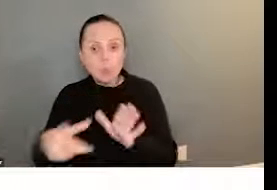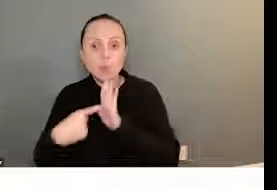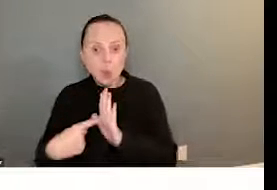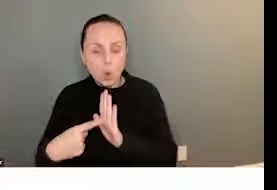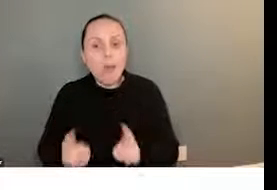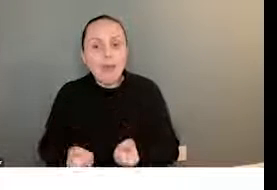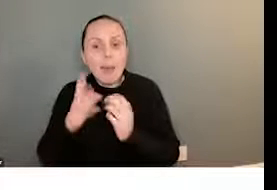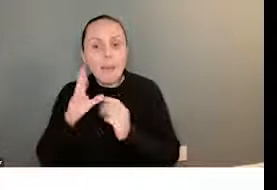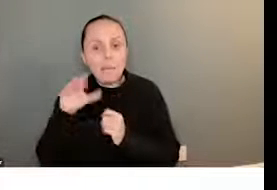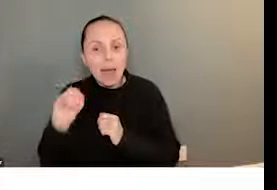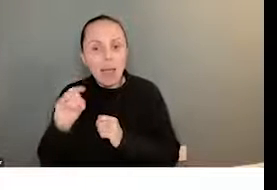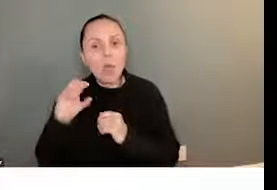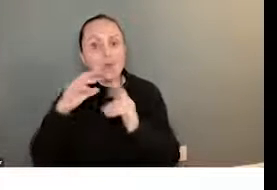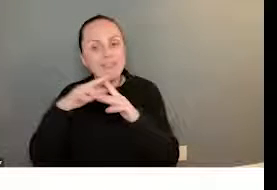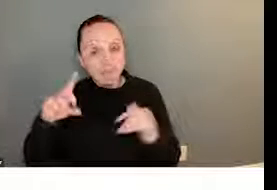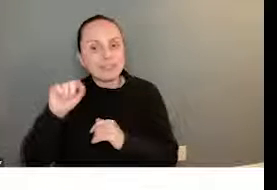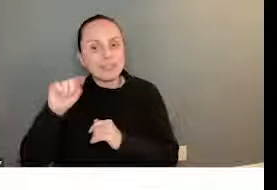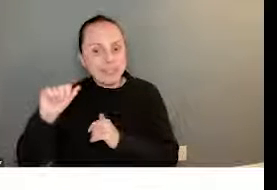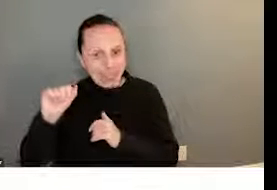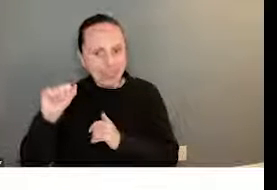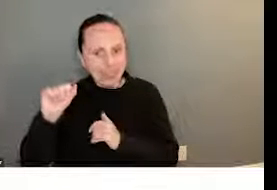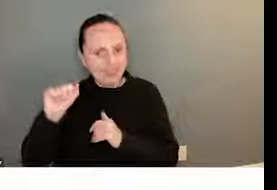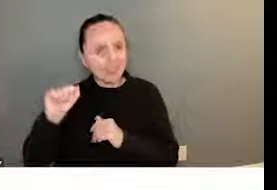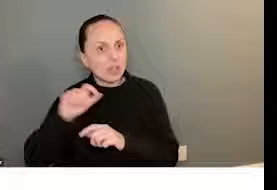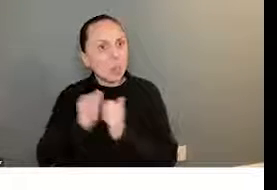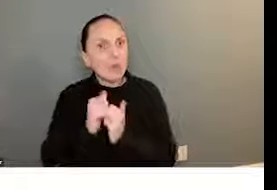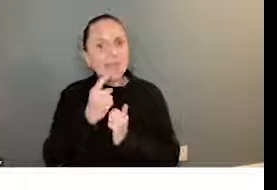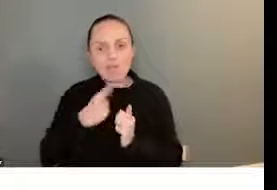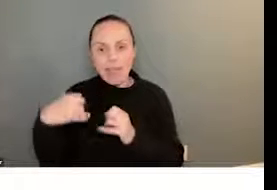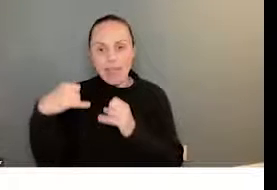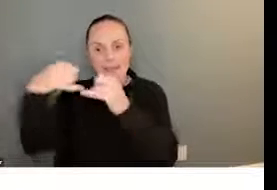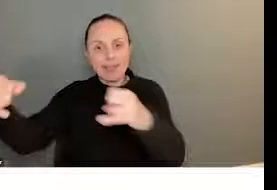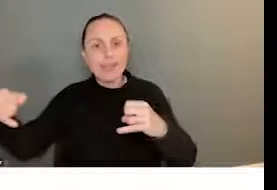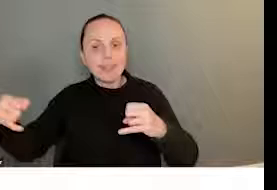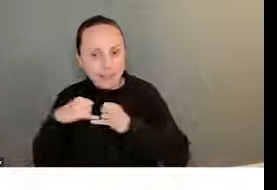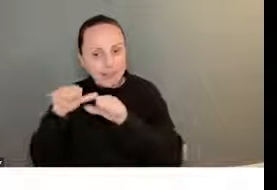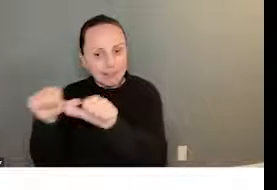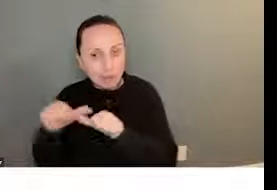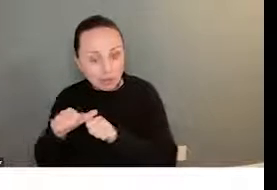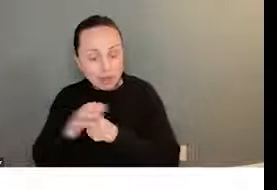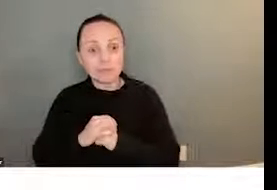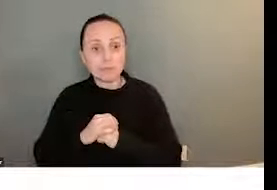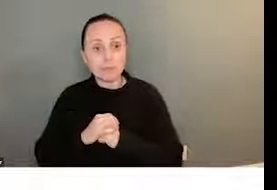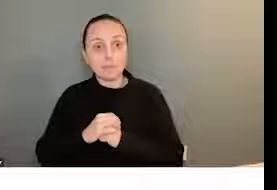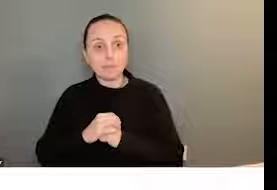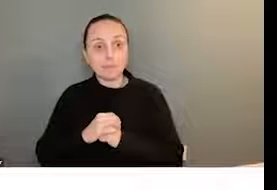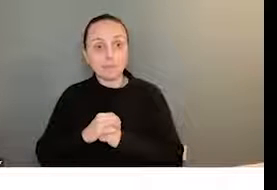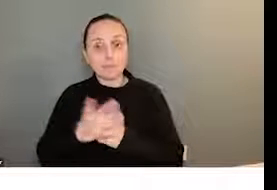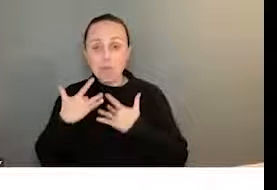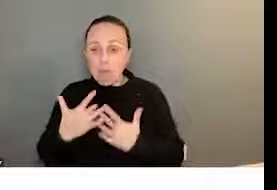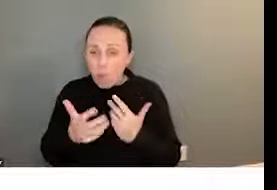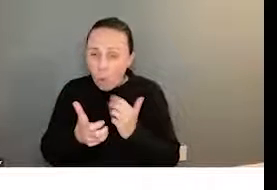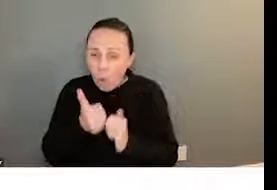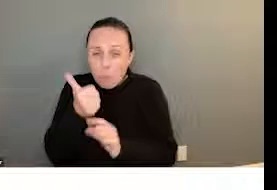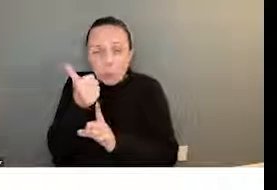of biodiversity data that exists across these red line designations. And customarily, in almost